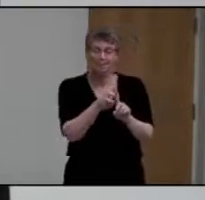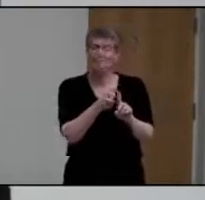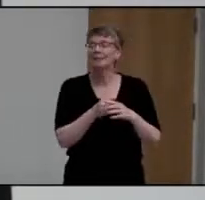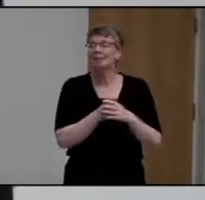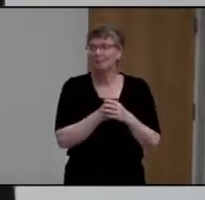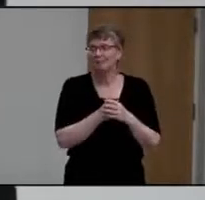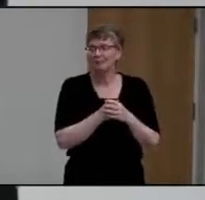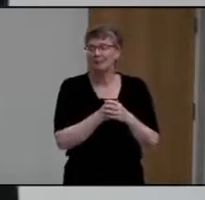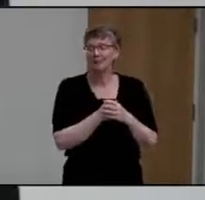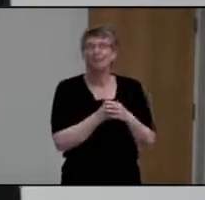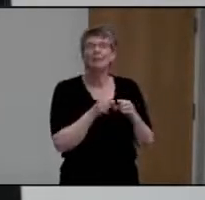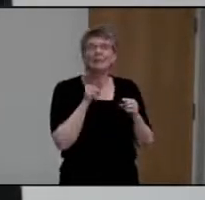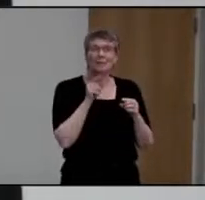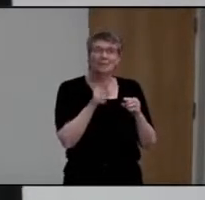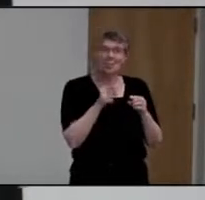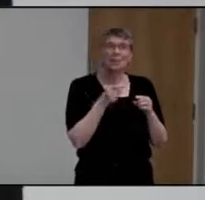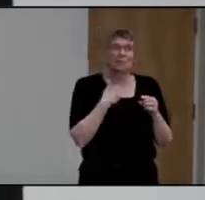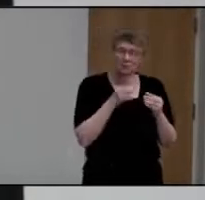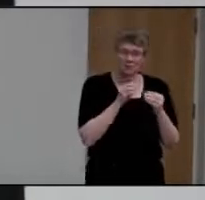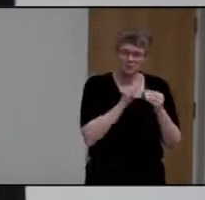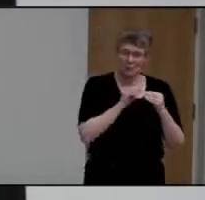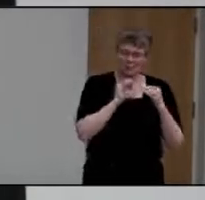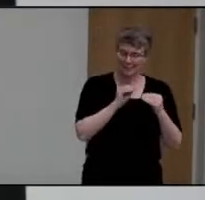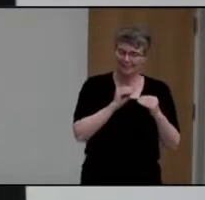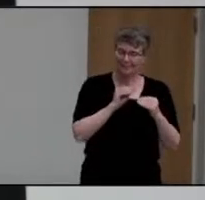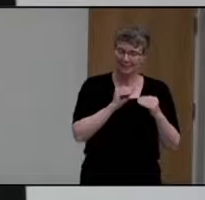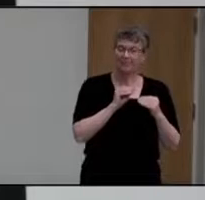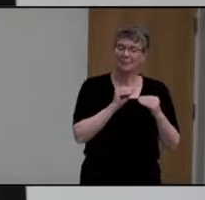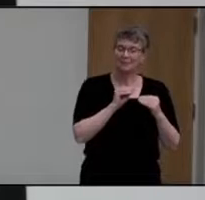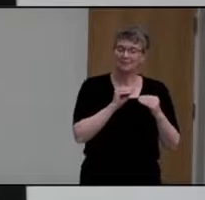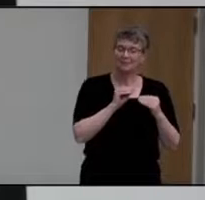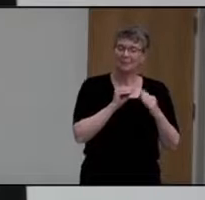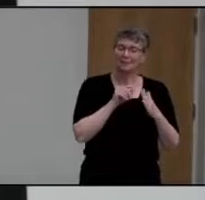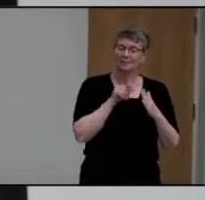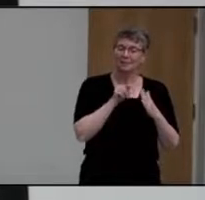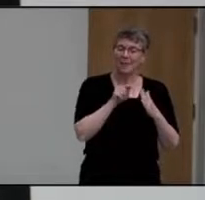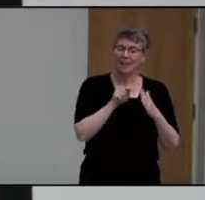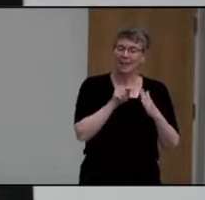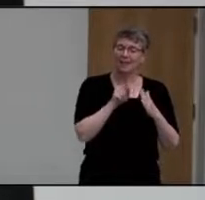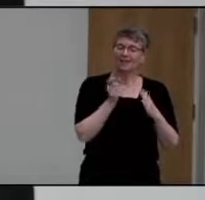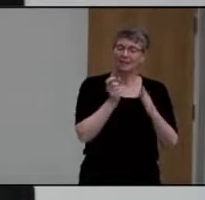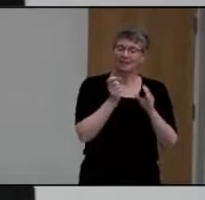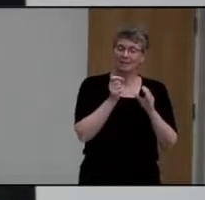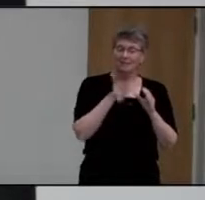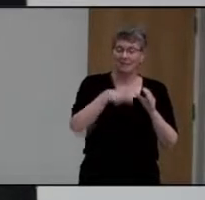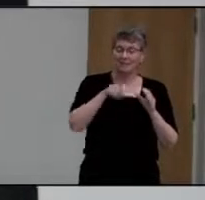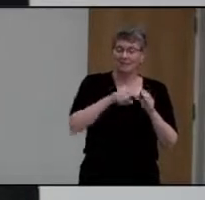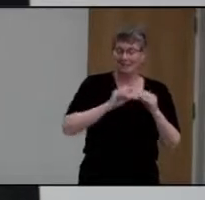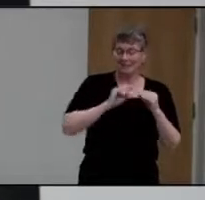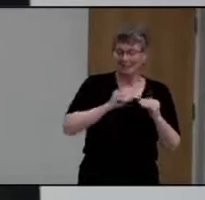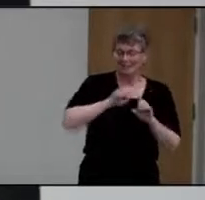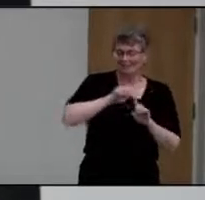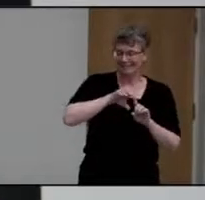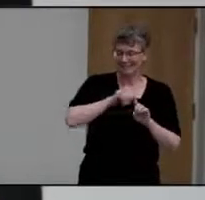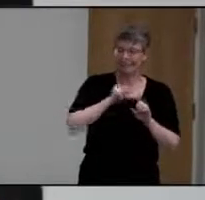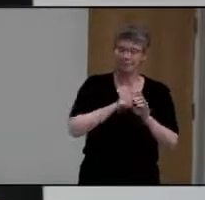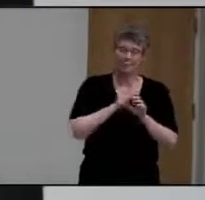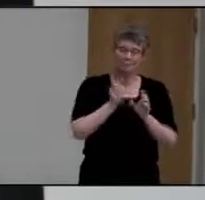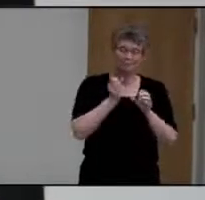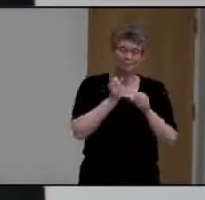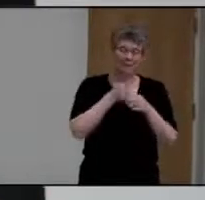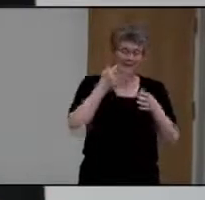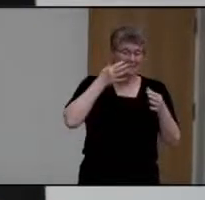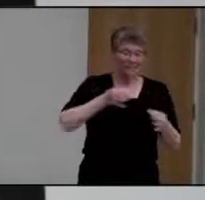studied moral judgment based on books from different ages, and they're different. So everybody's moral, but a